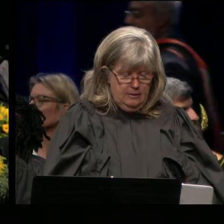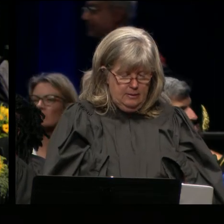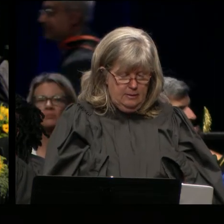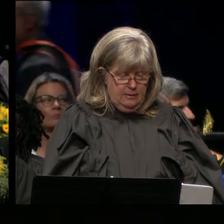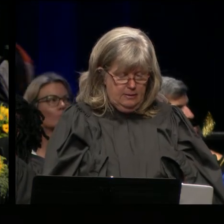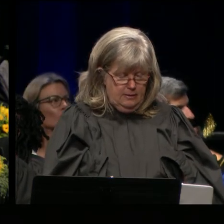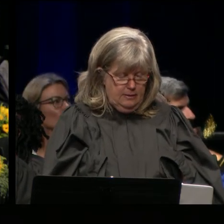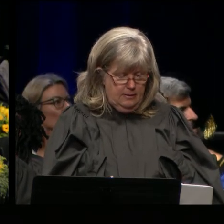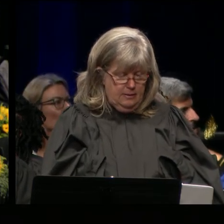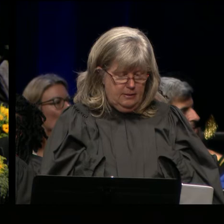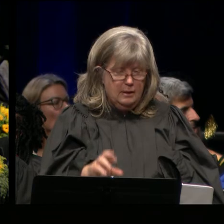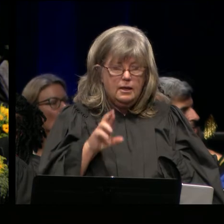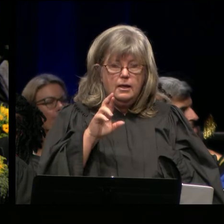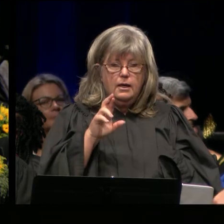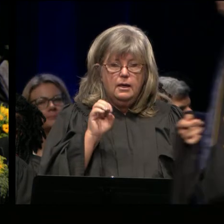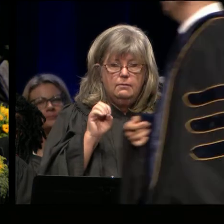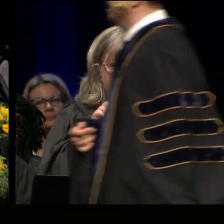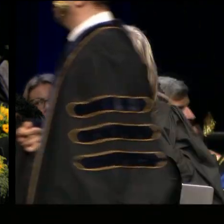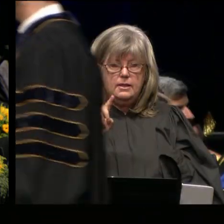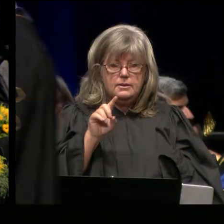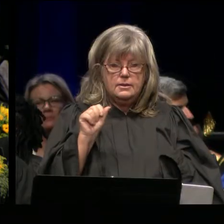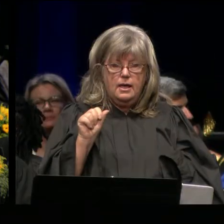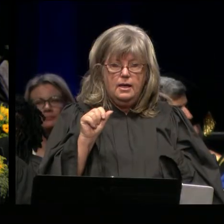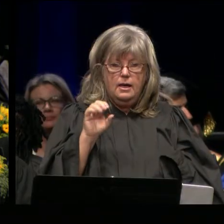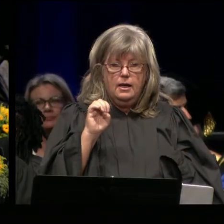Reza Islami.